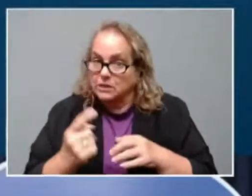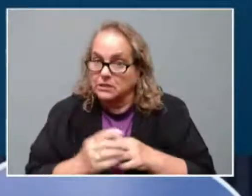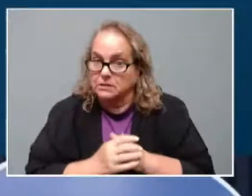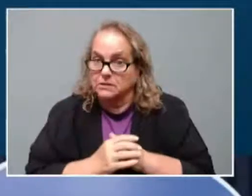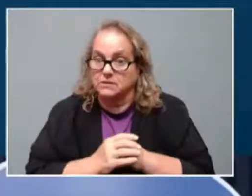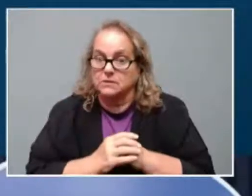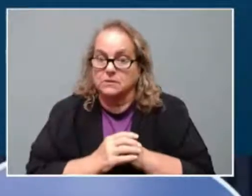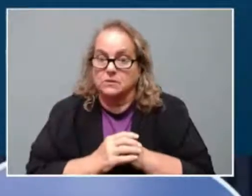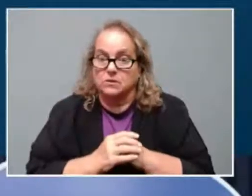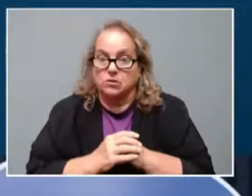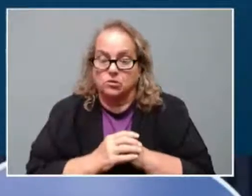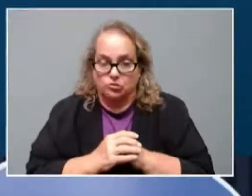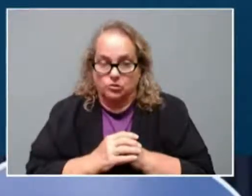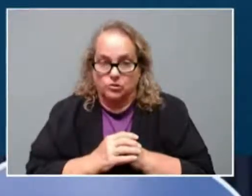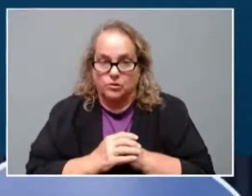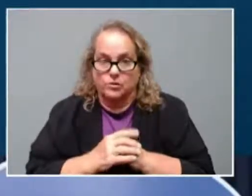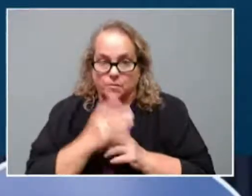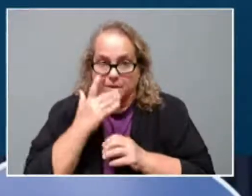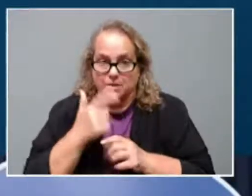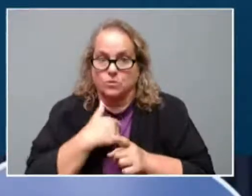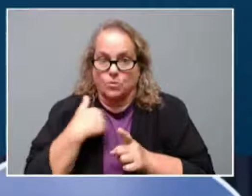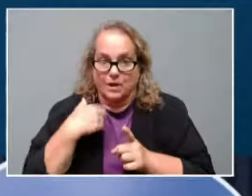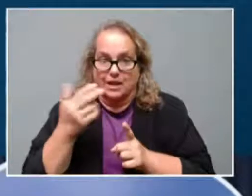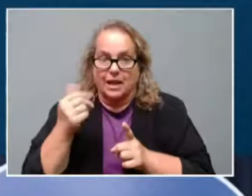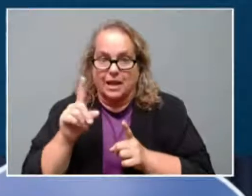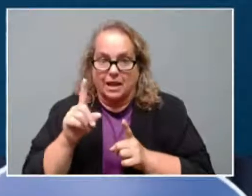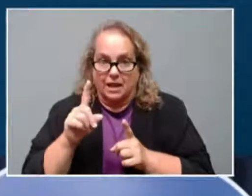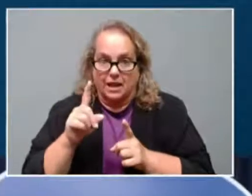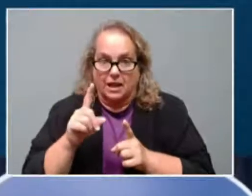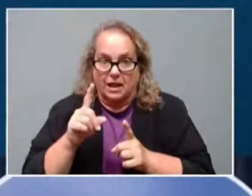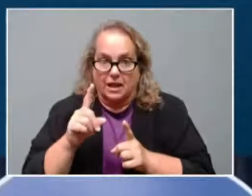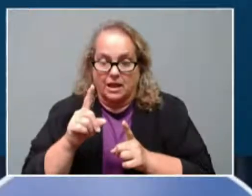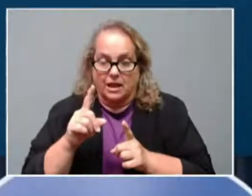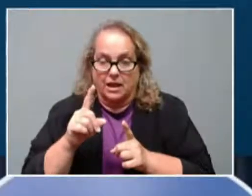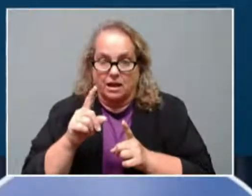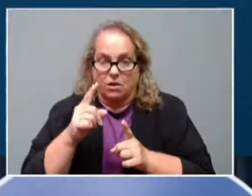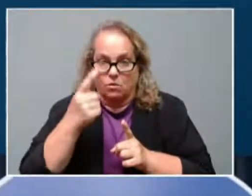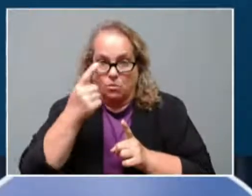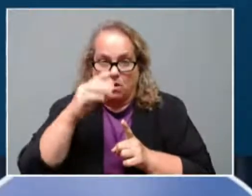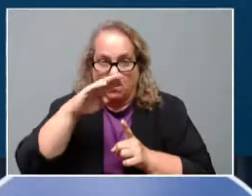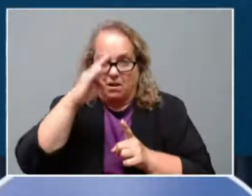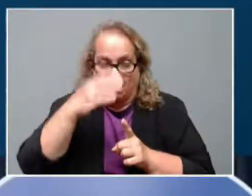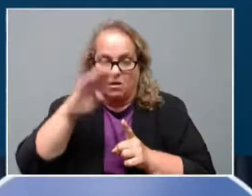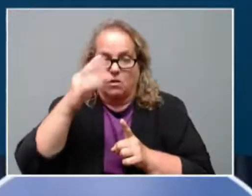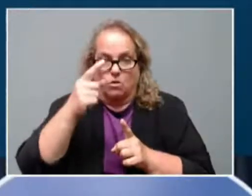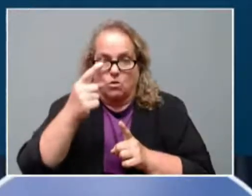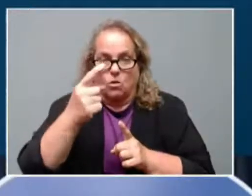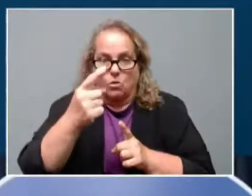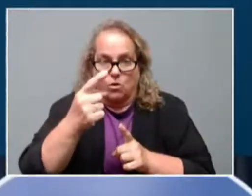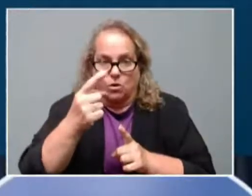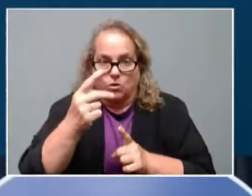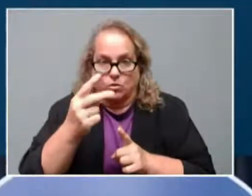see, yeah, because we had the blip there, 1, 2, 3.